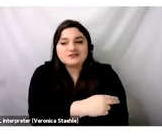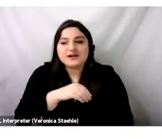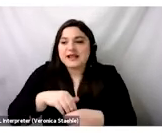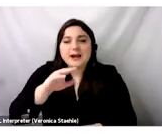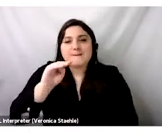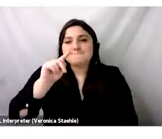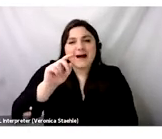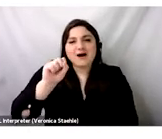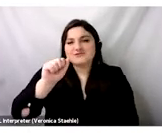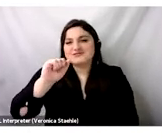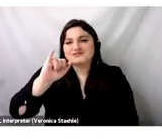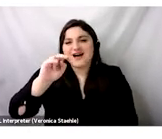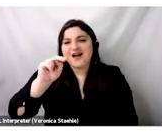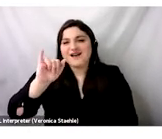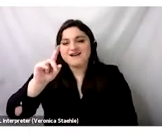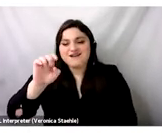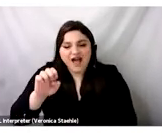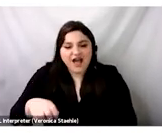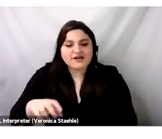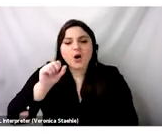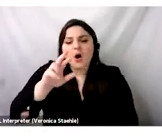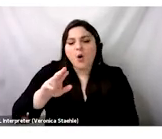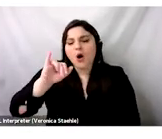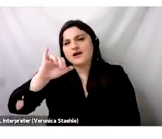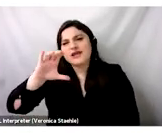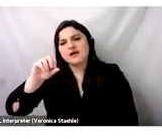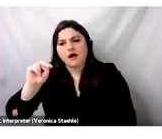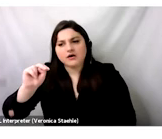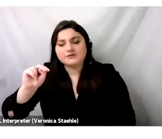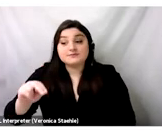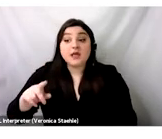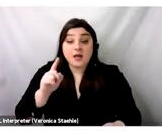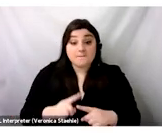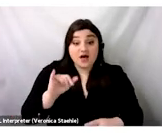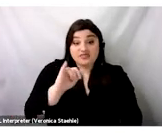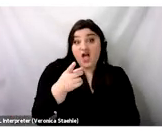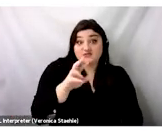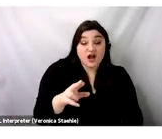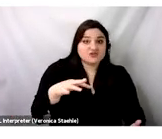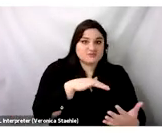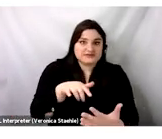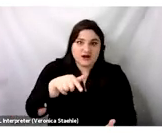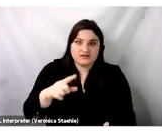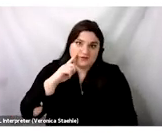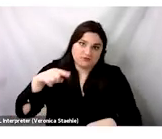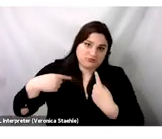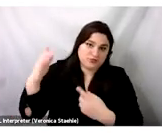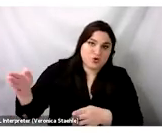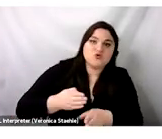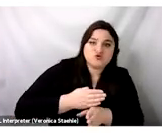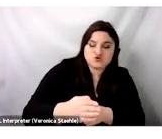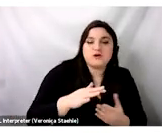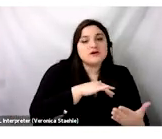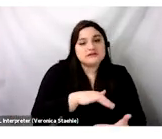or Icon, which is, she's been doing this for basically the bulk of her career, studying